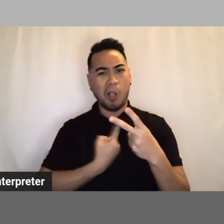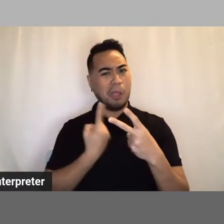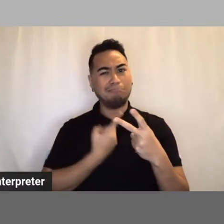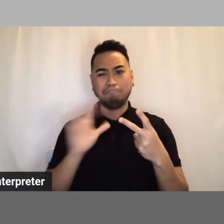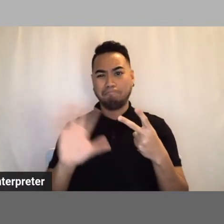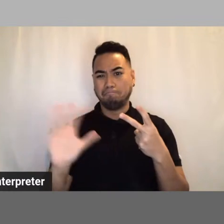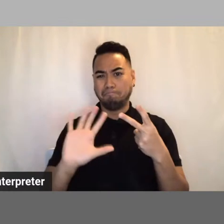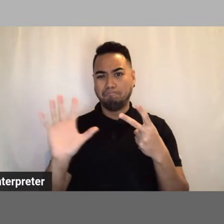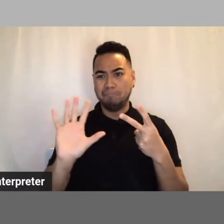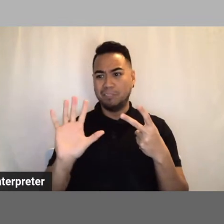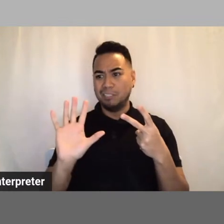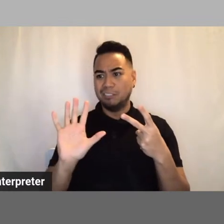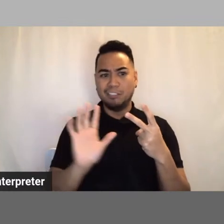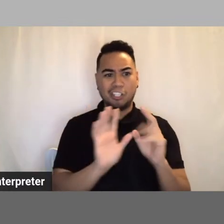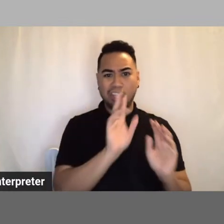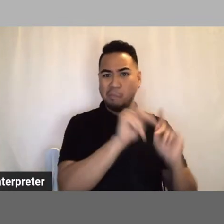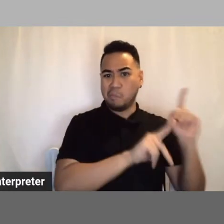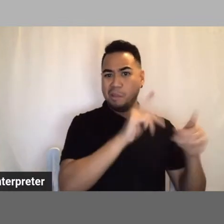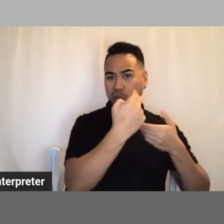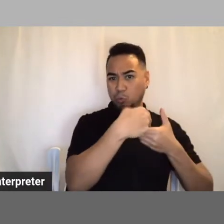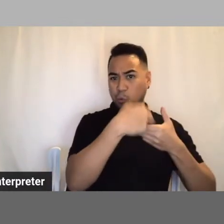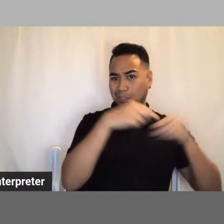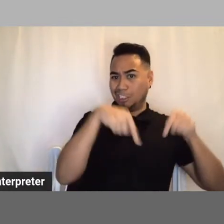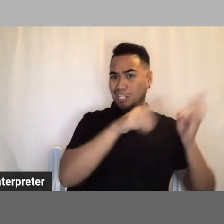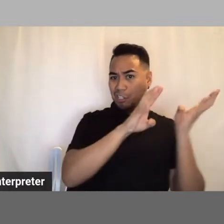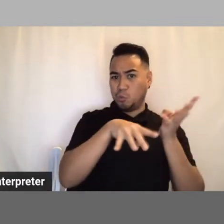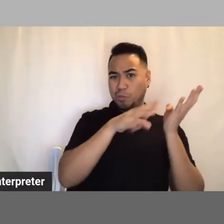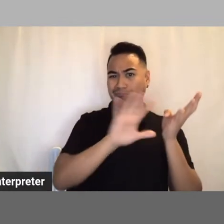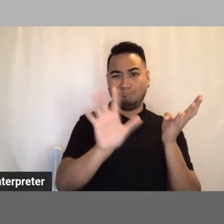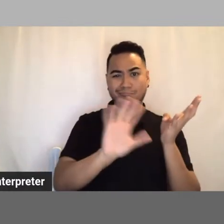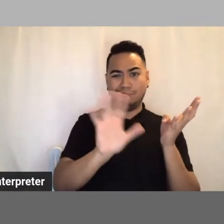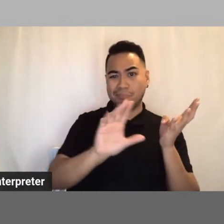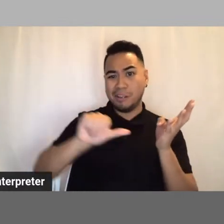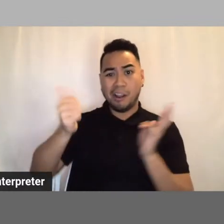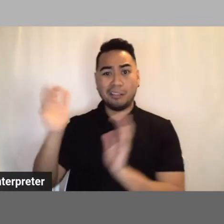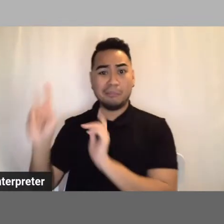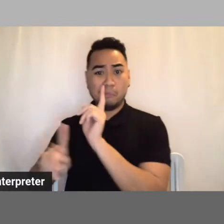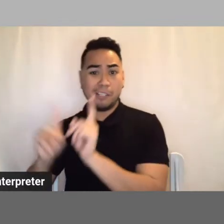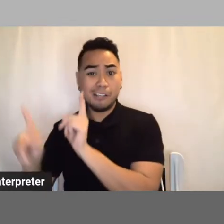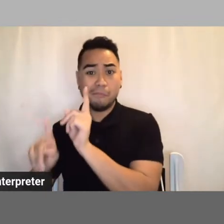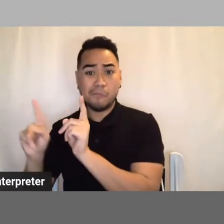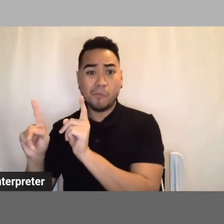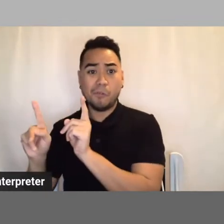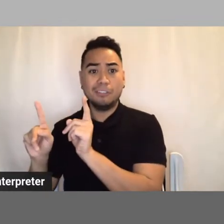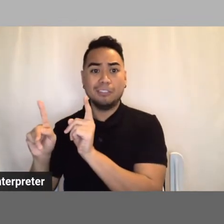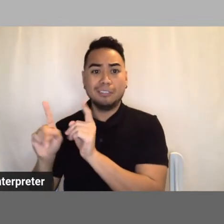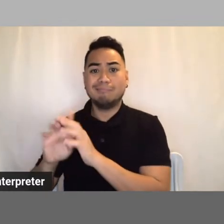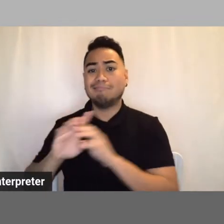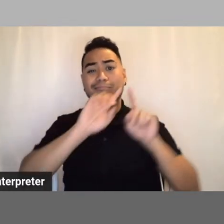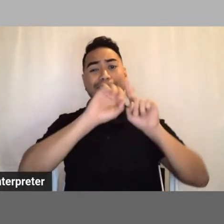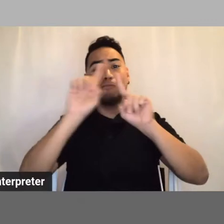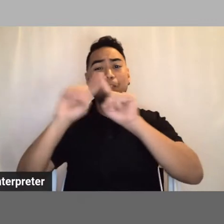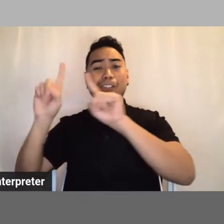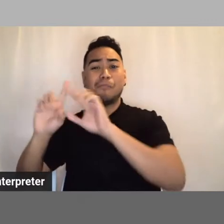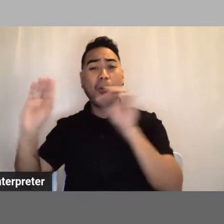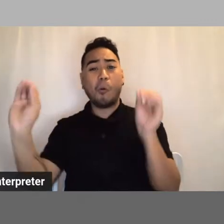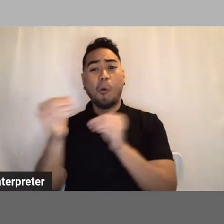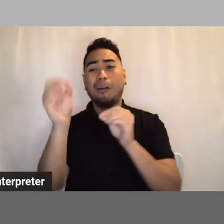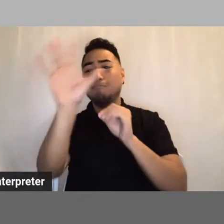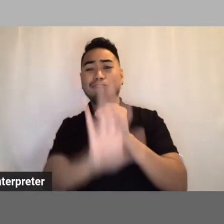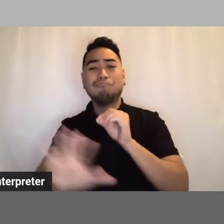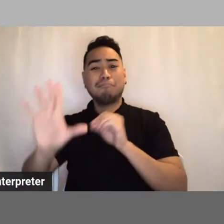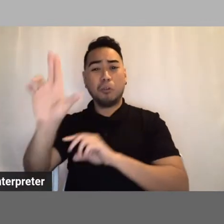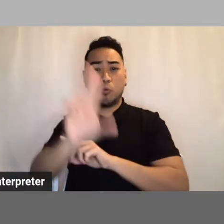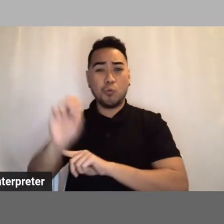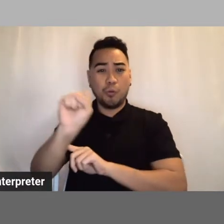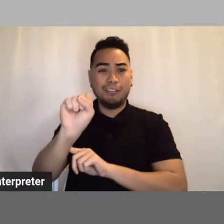not just the people who are joining for this live stream, who read Convergence regularly, but scores of organizations around the country and the